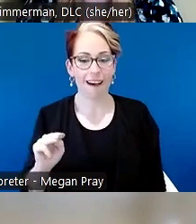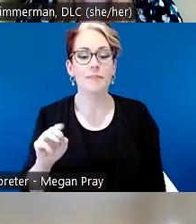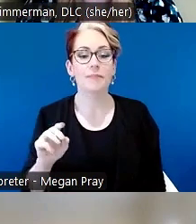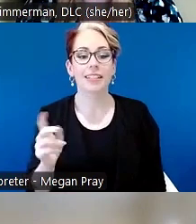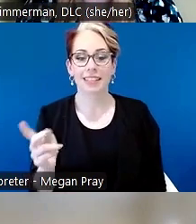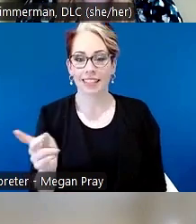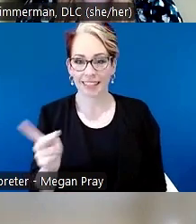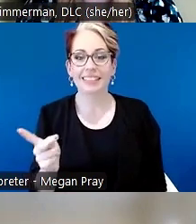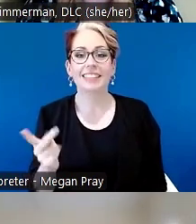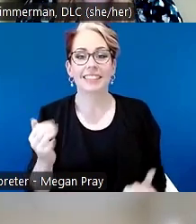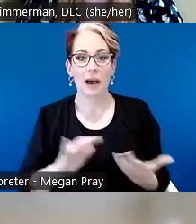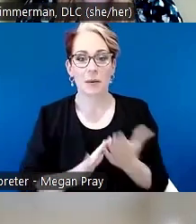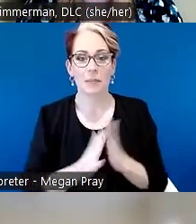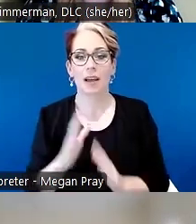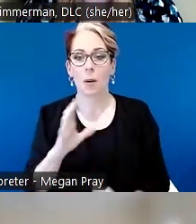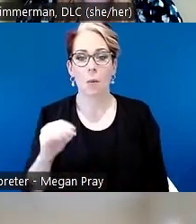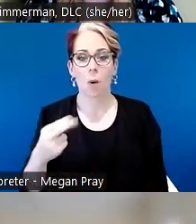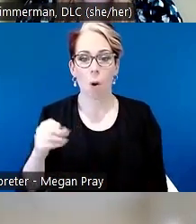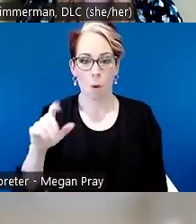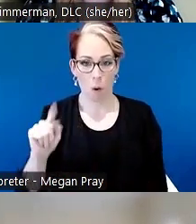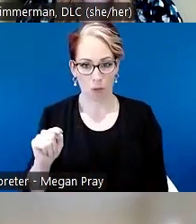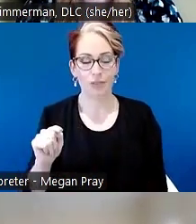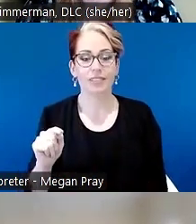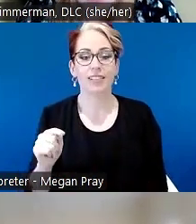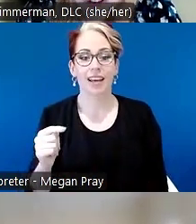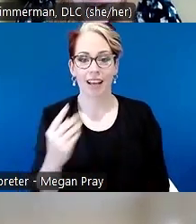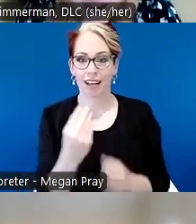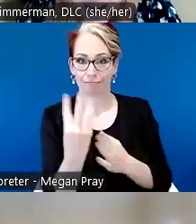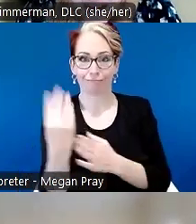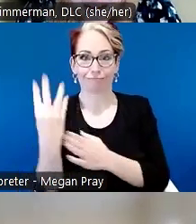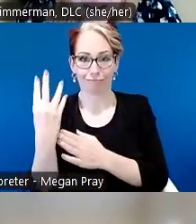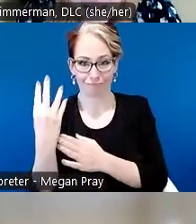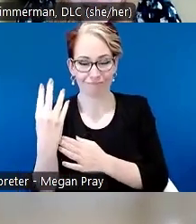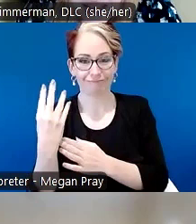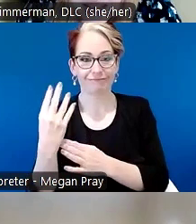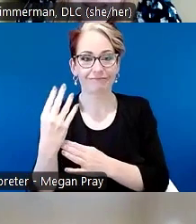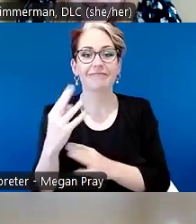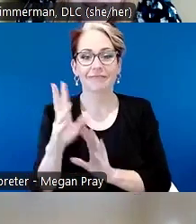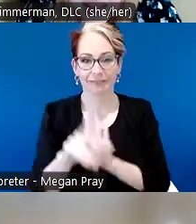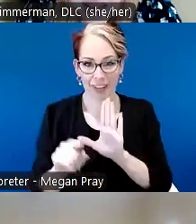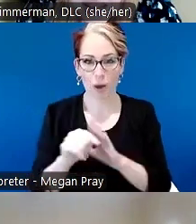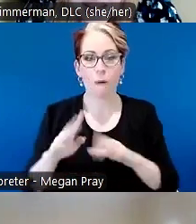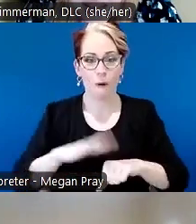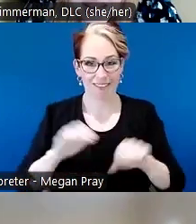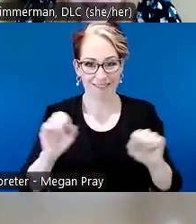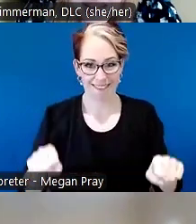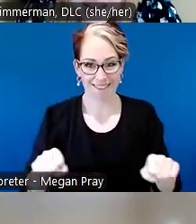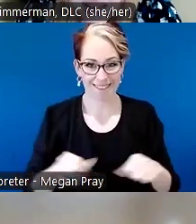Great. And